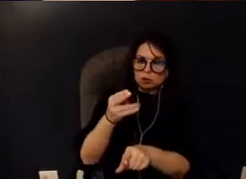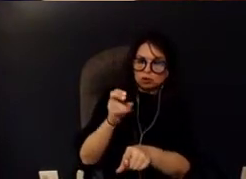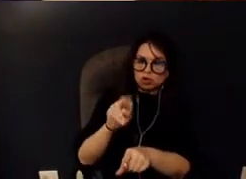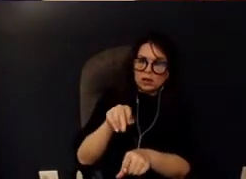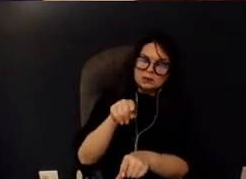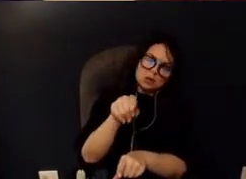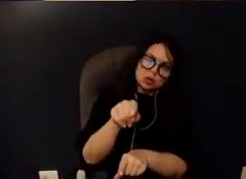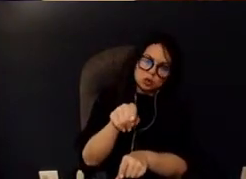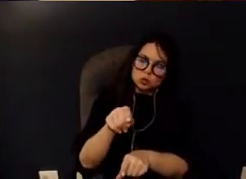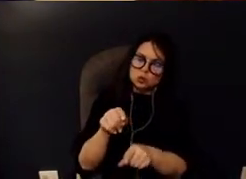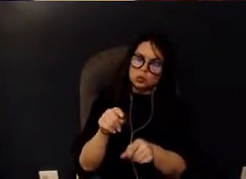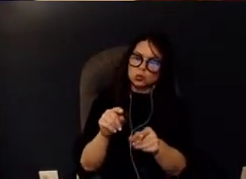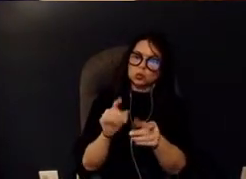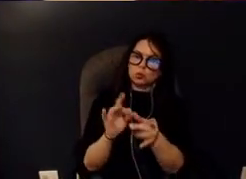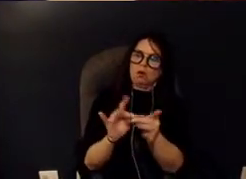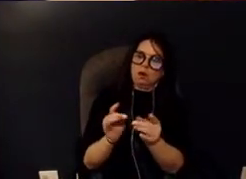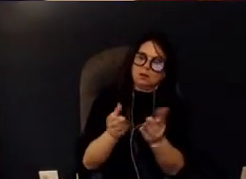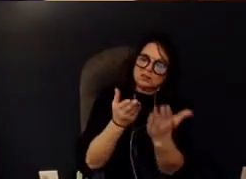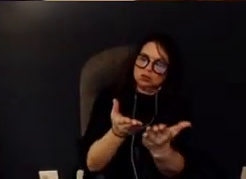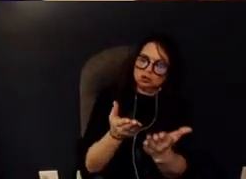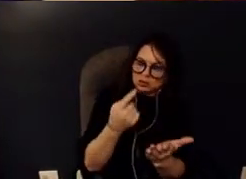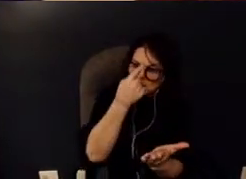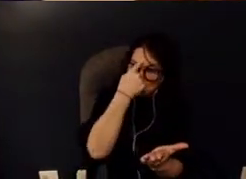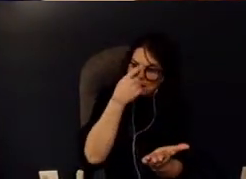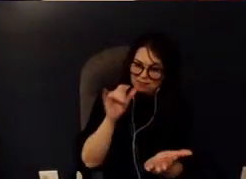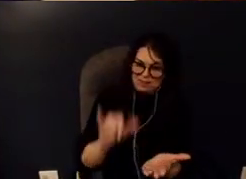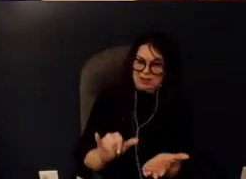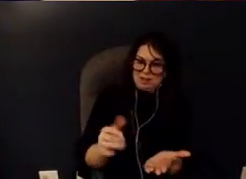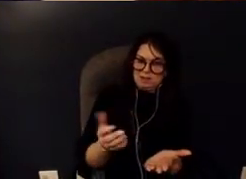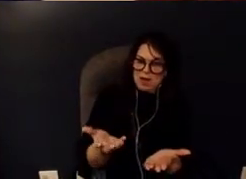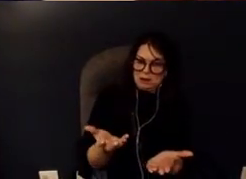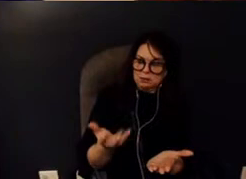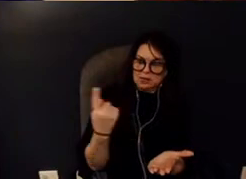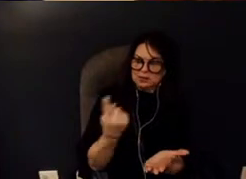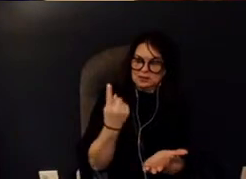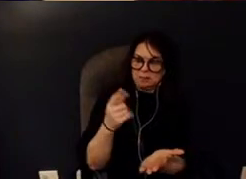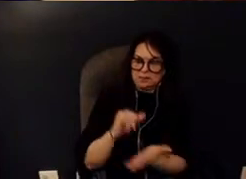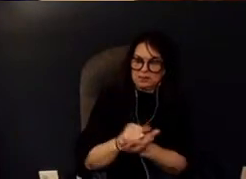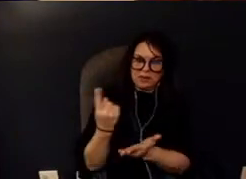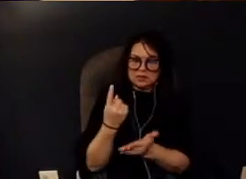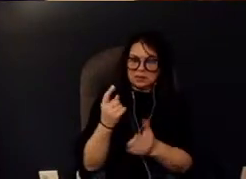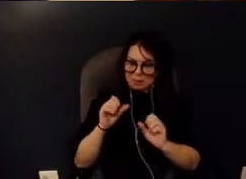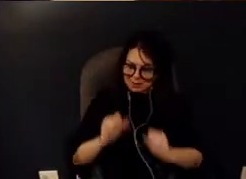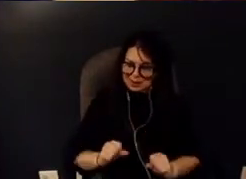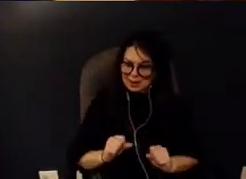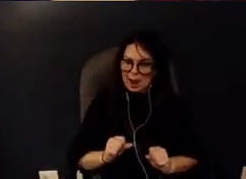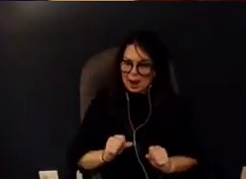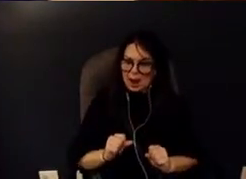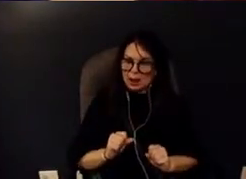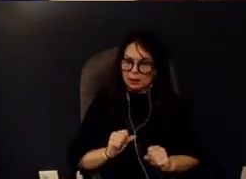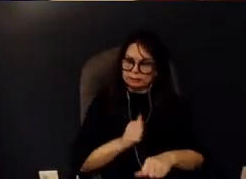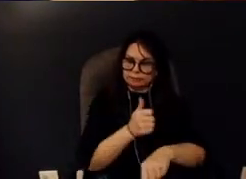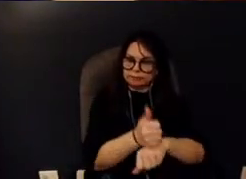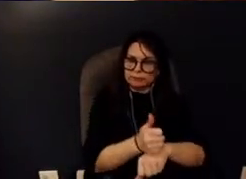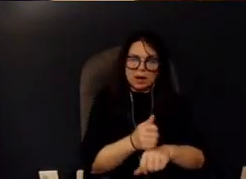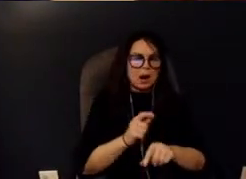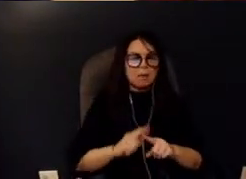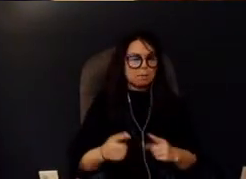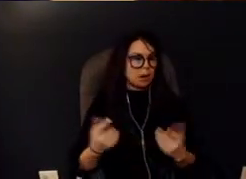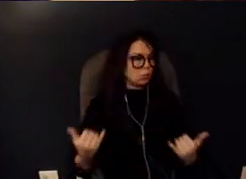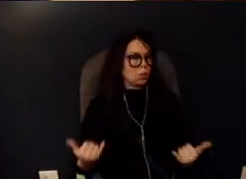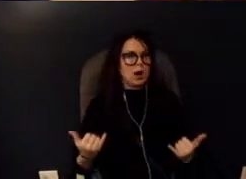then I think that I think that is something that somebody could bring forward. But at this 0 hour, to